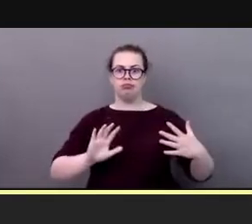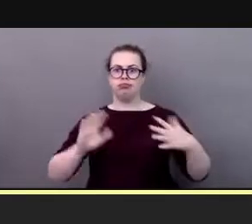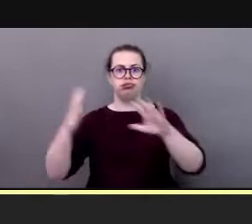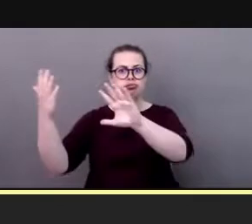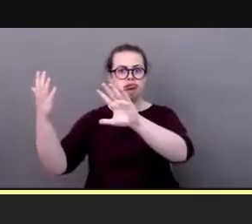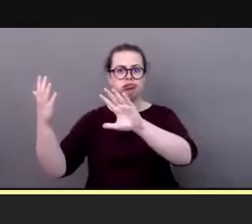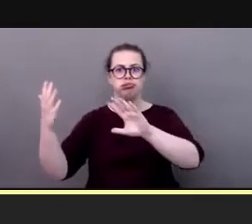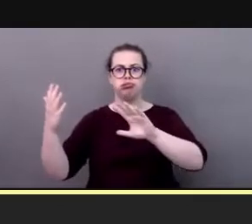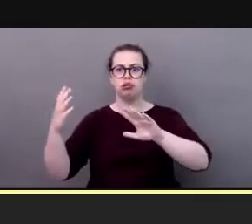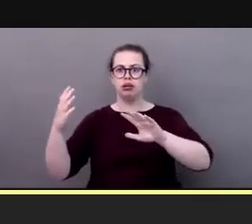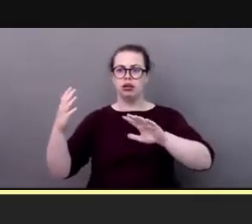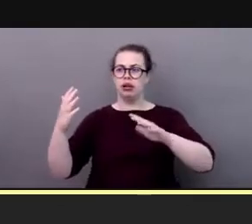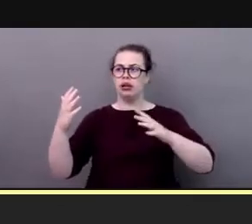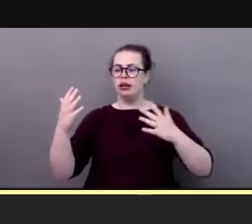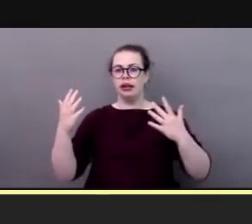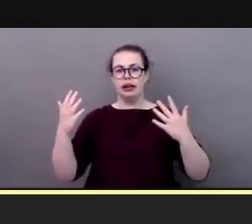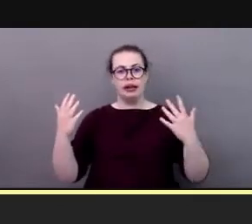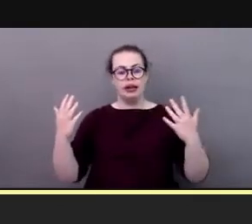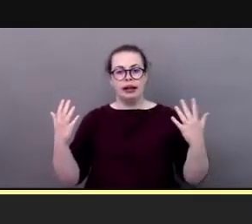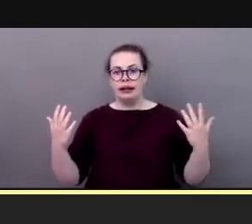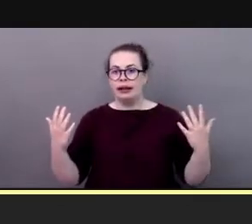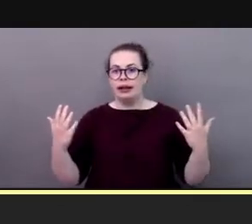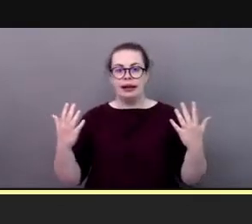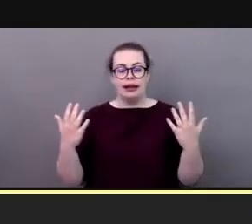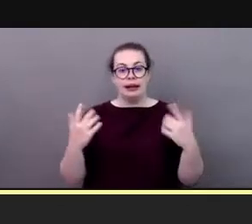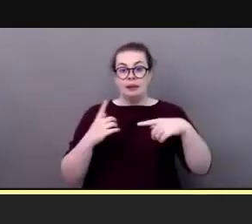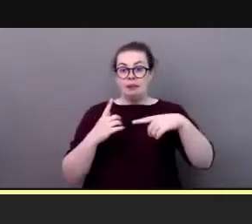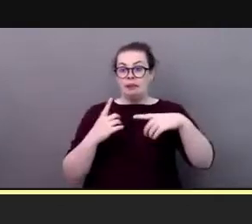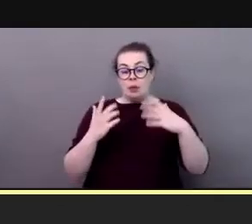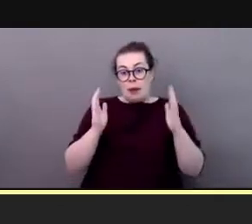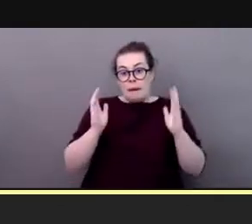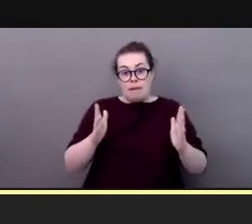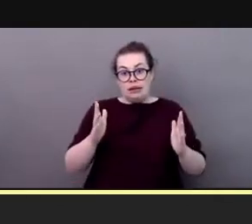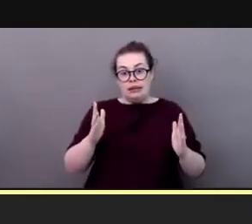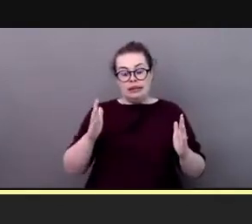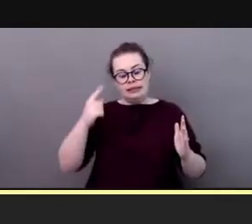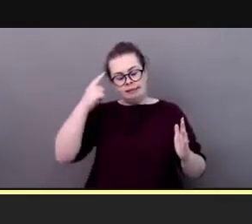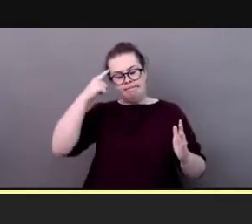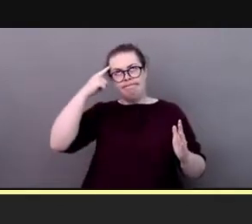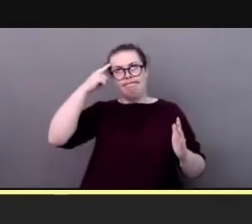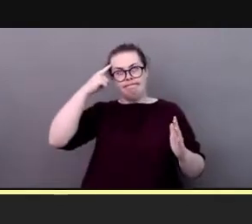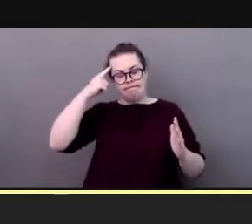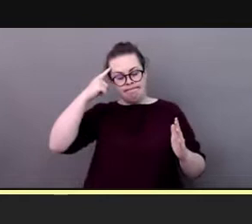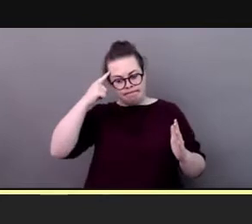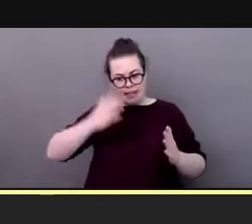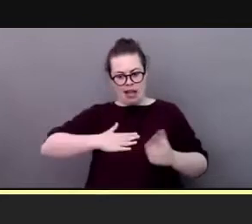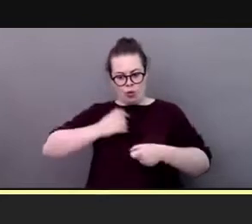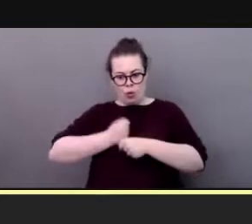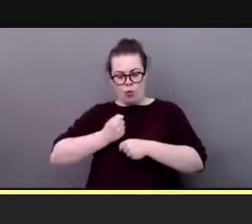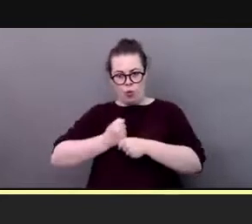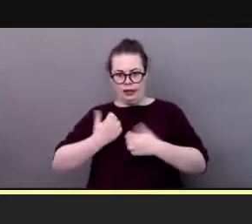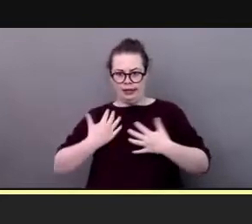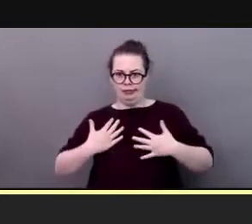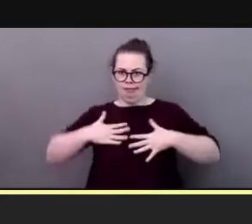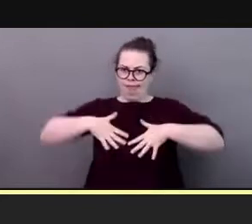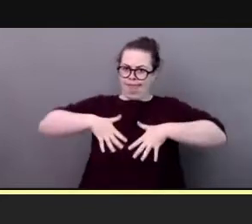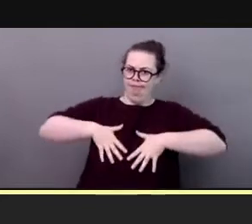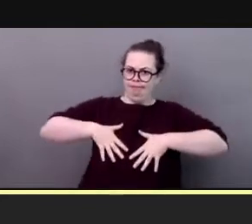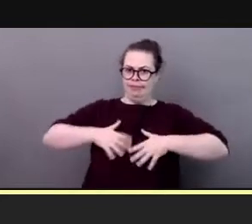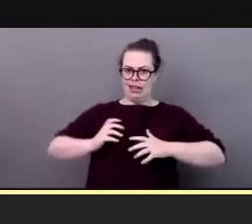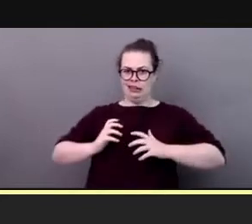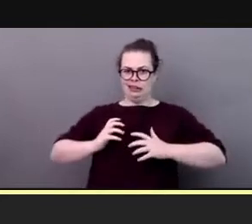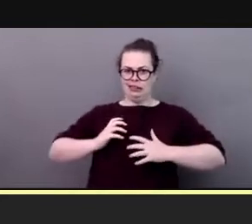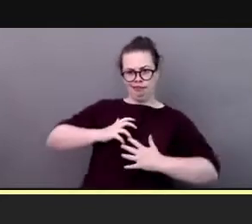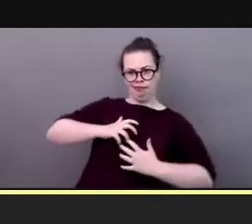new features, as a crisis that we have to take account in the way we work. So adapting our work.